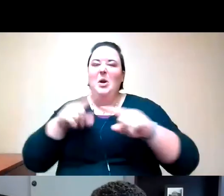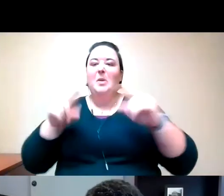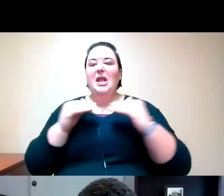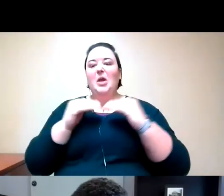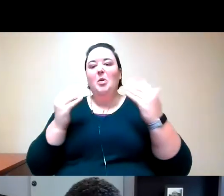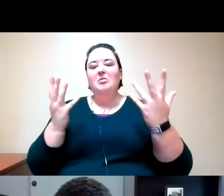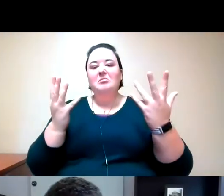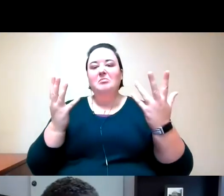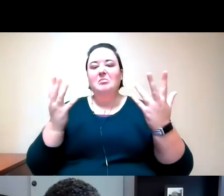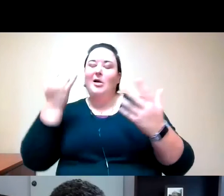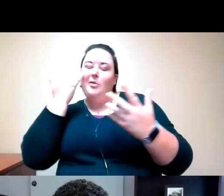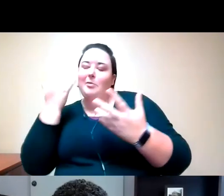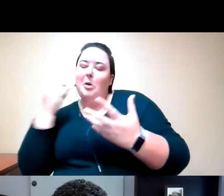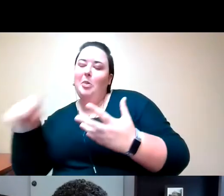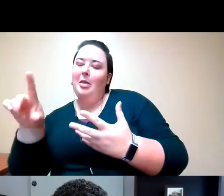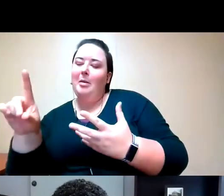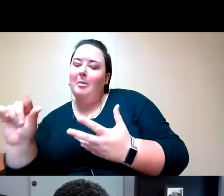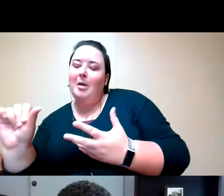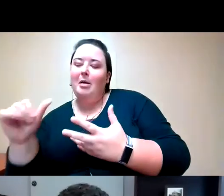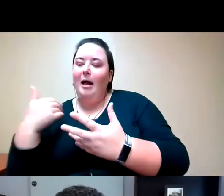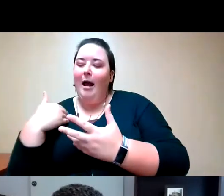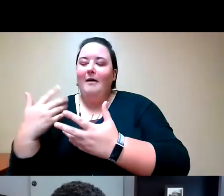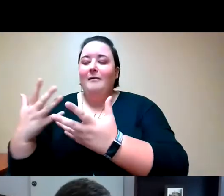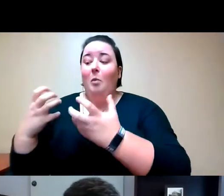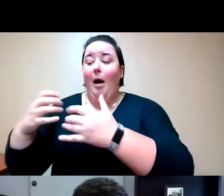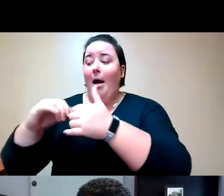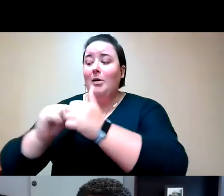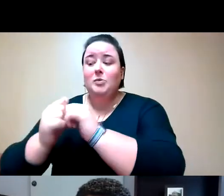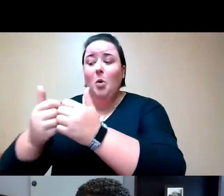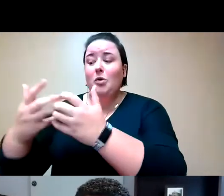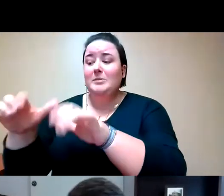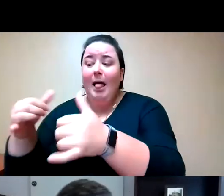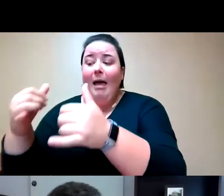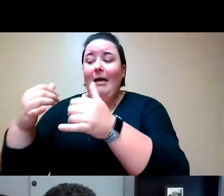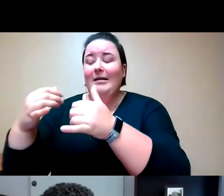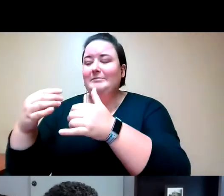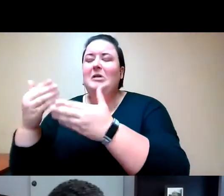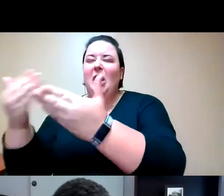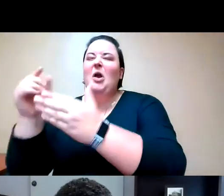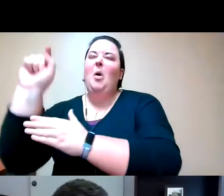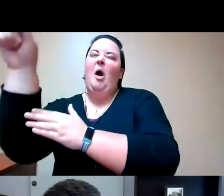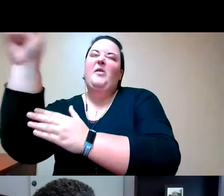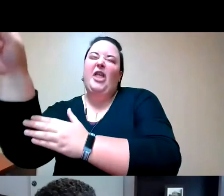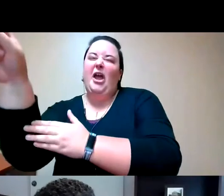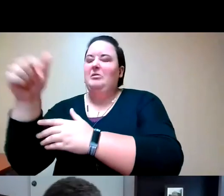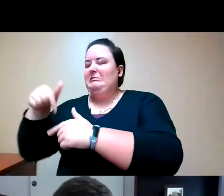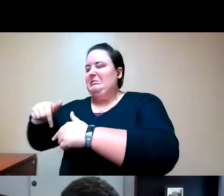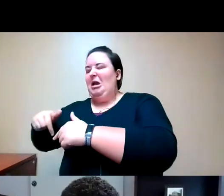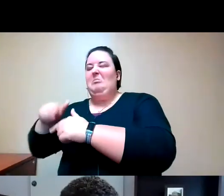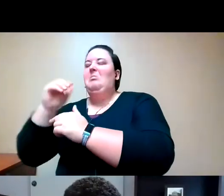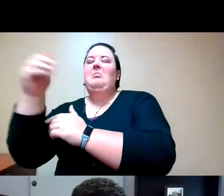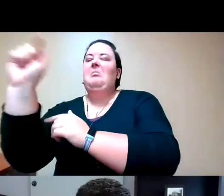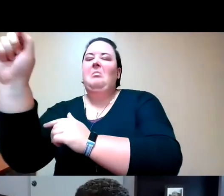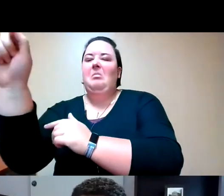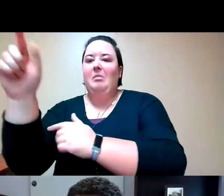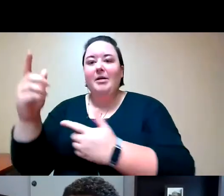can go play sports over there. They don't have to use the same things we have. The resources that we have, we cannot shift to